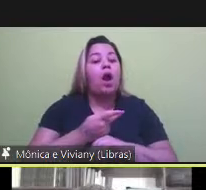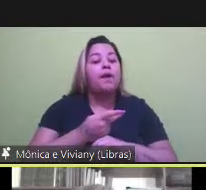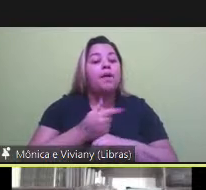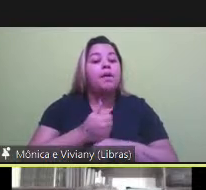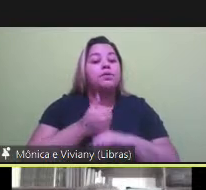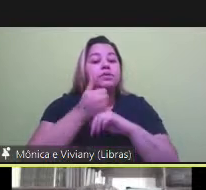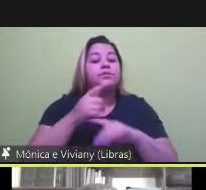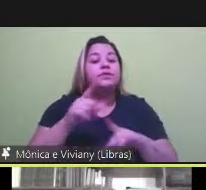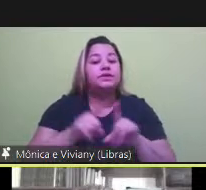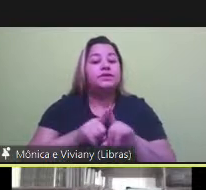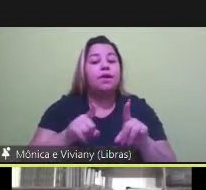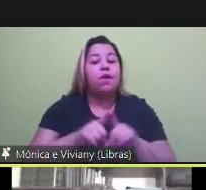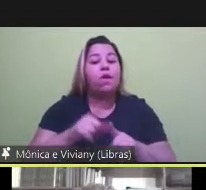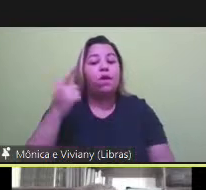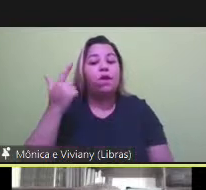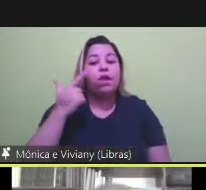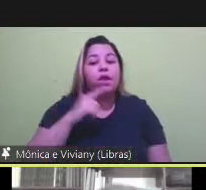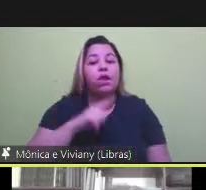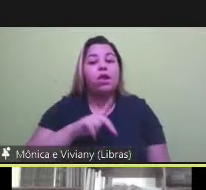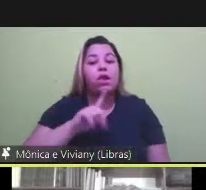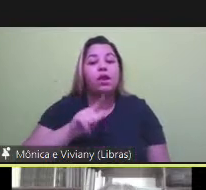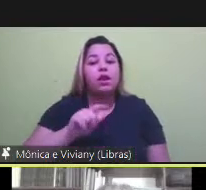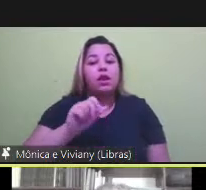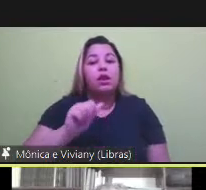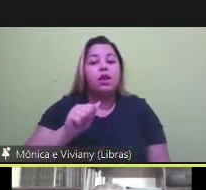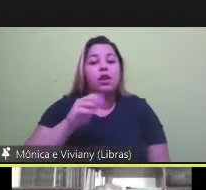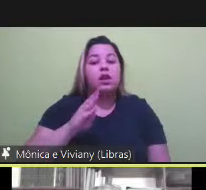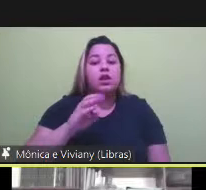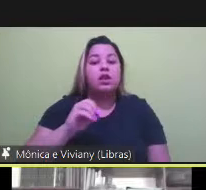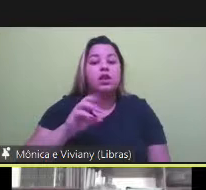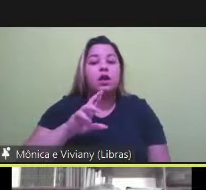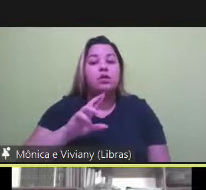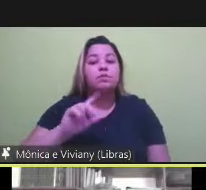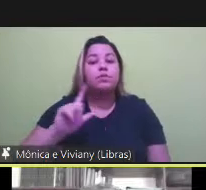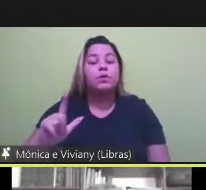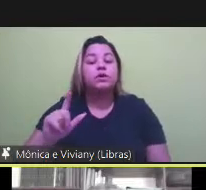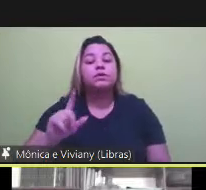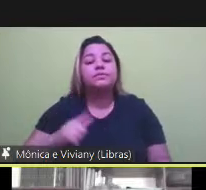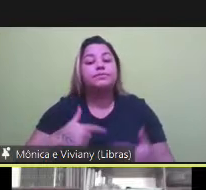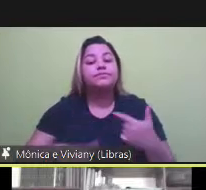And after that, in the working environment,